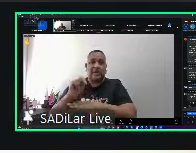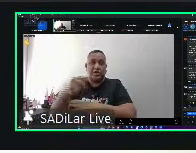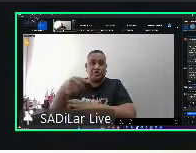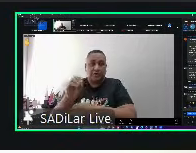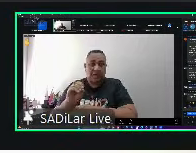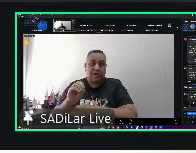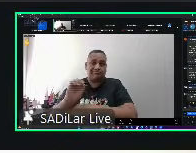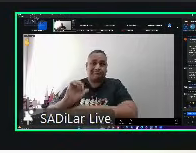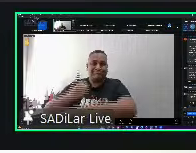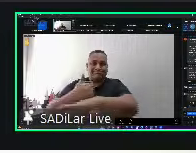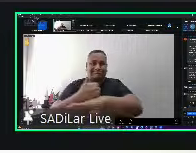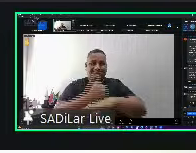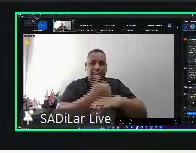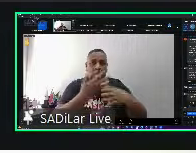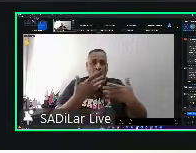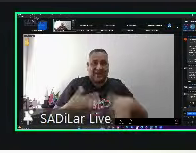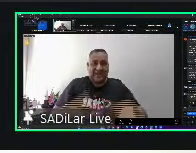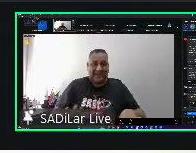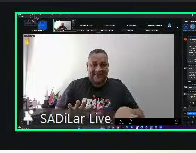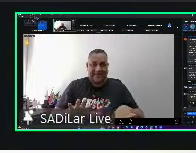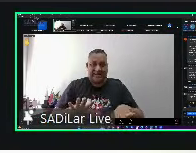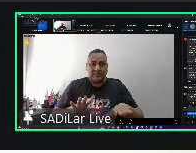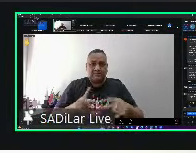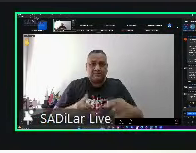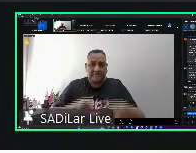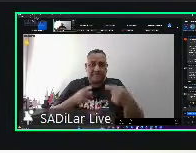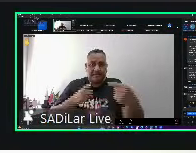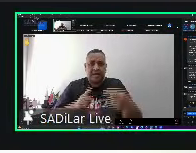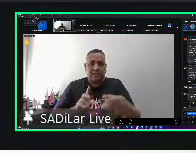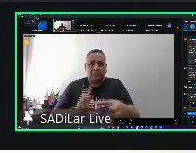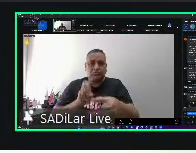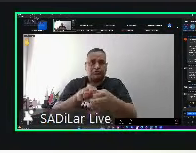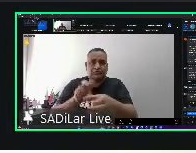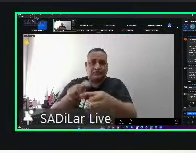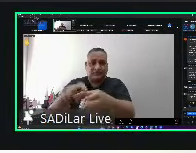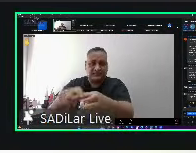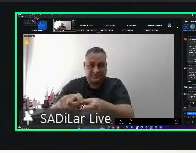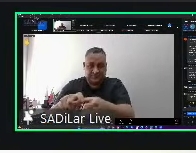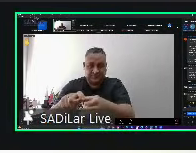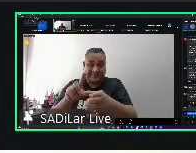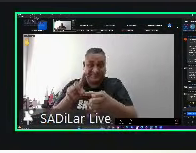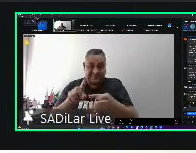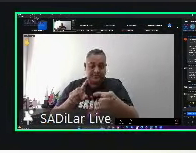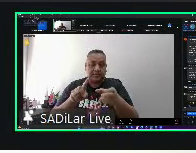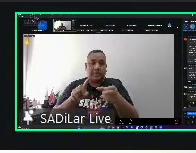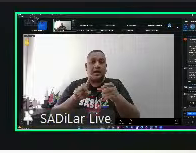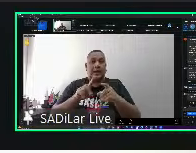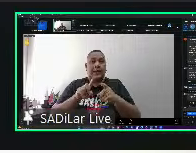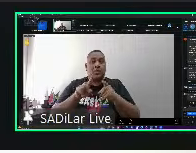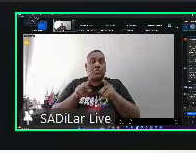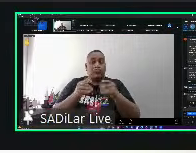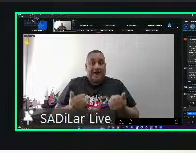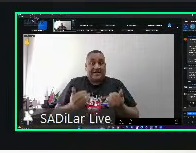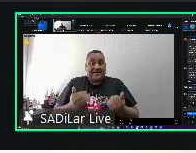so we need stakeholders that have already set up resources to take part.